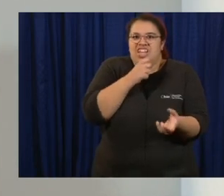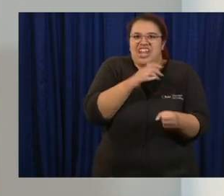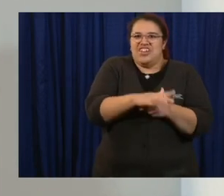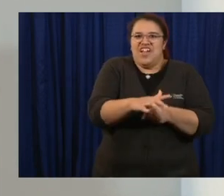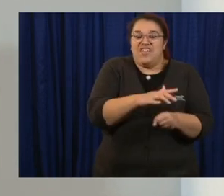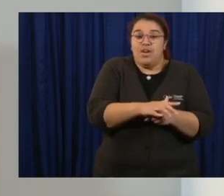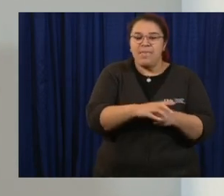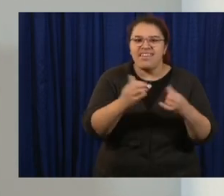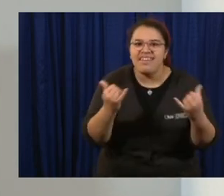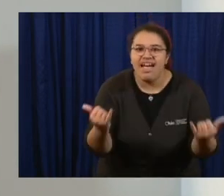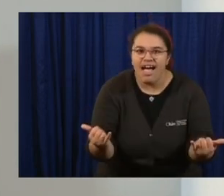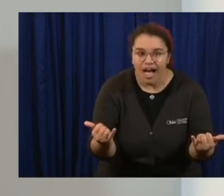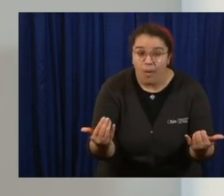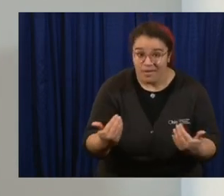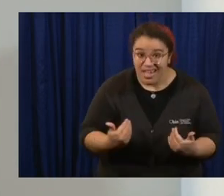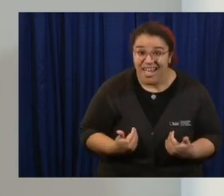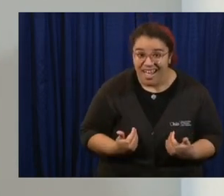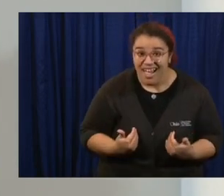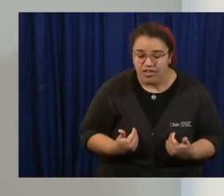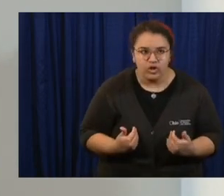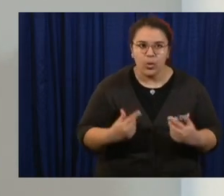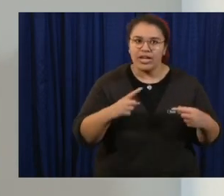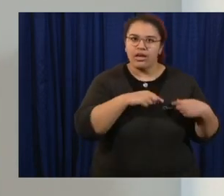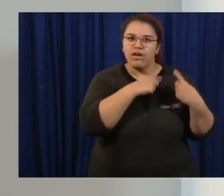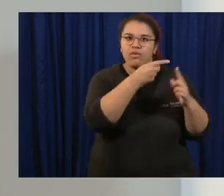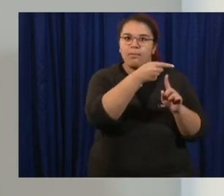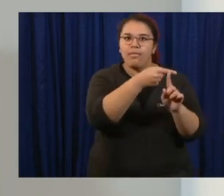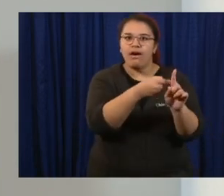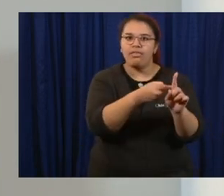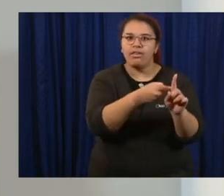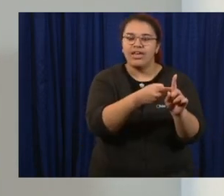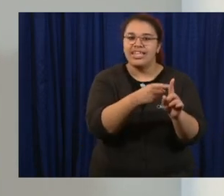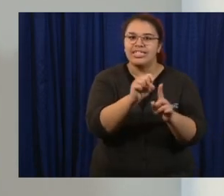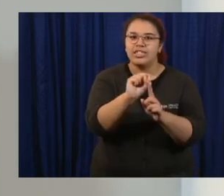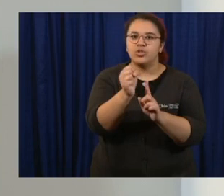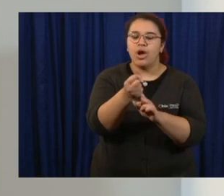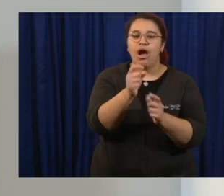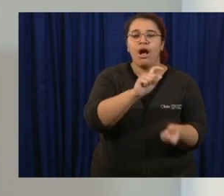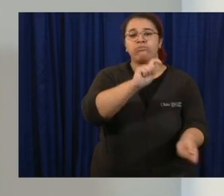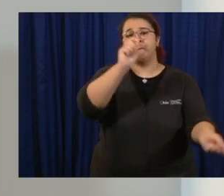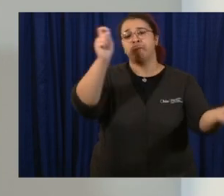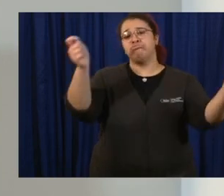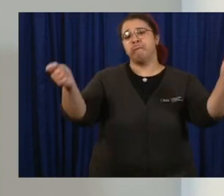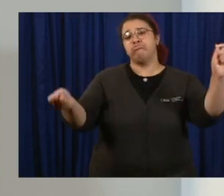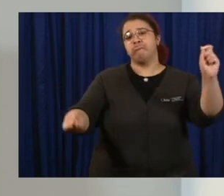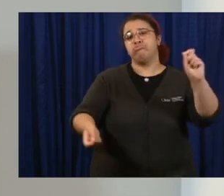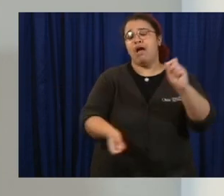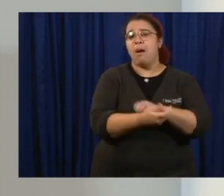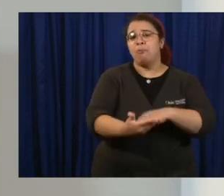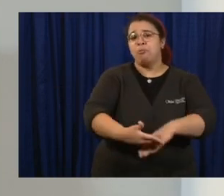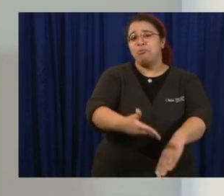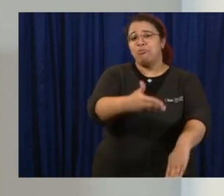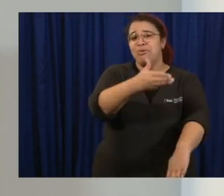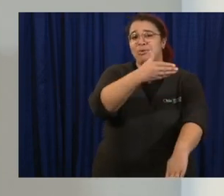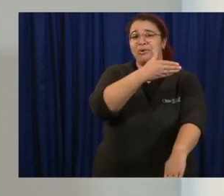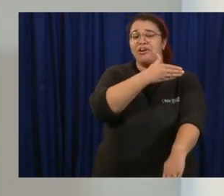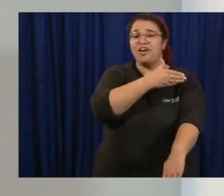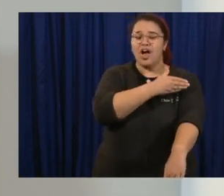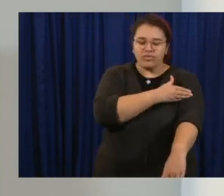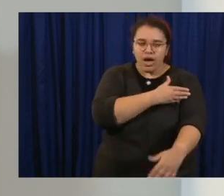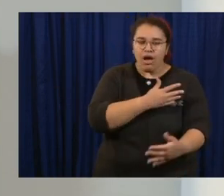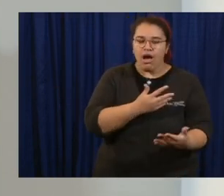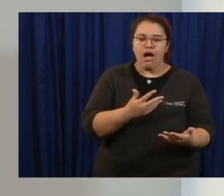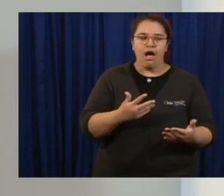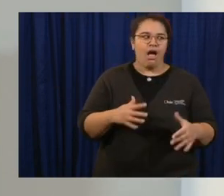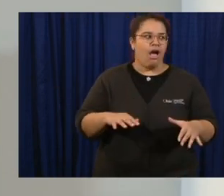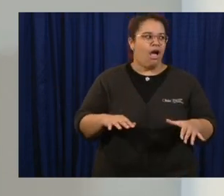month, the situation on the ground has vastly improved about how you can create a safe workplace for people to operate